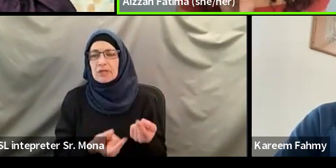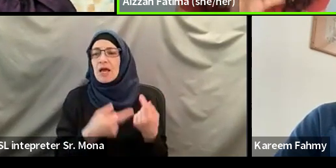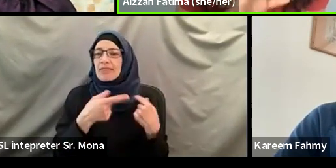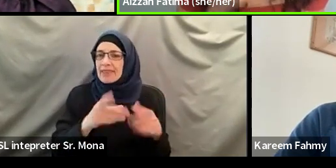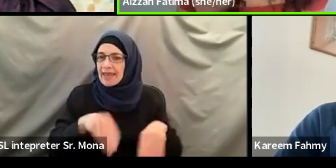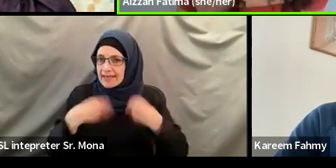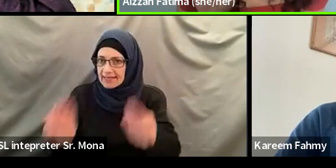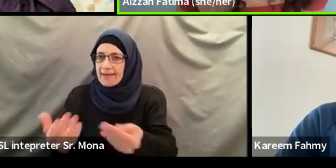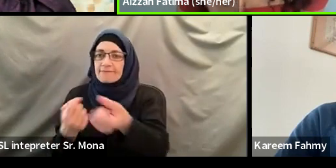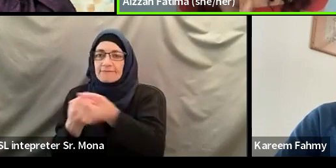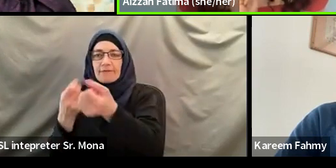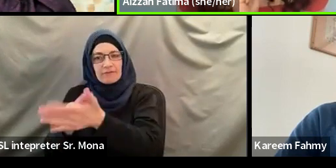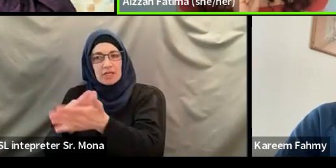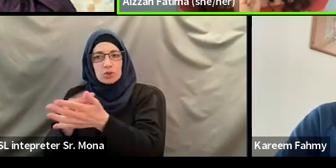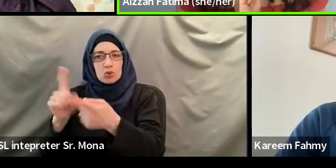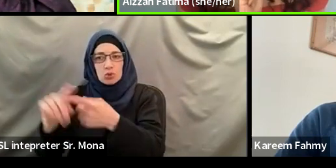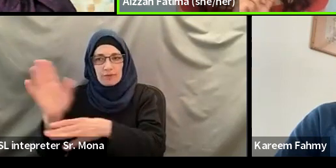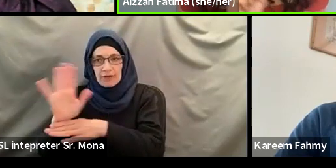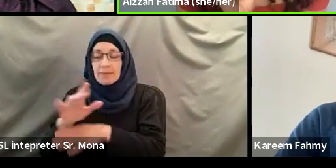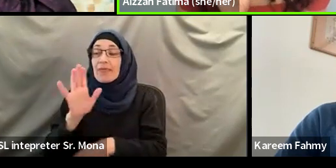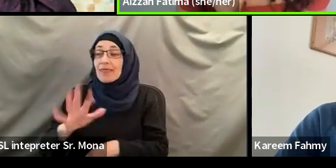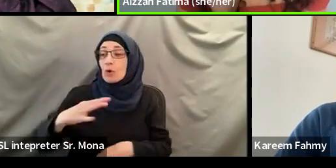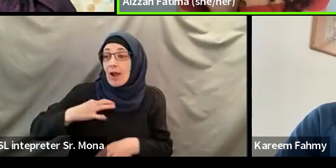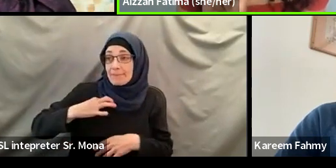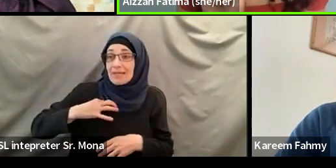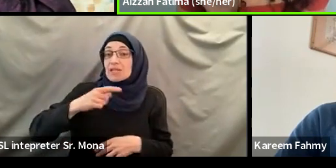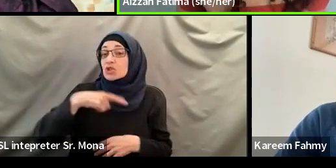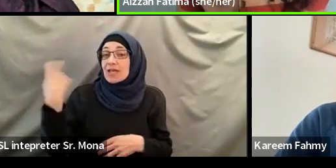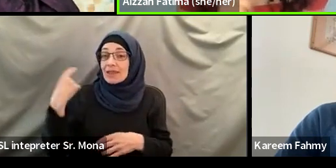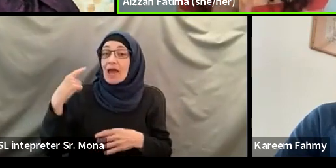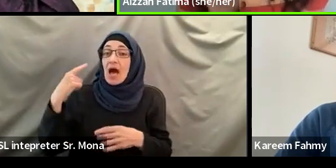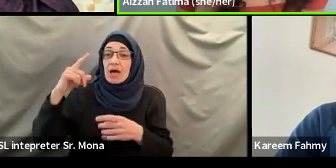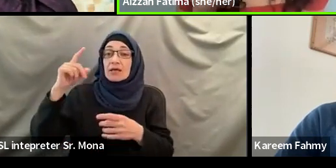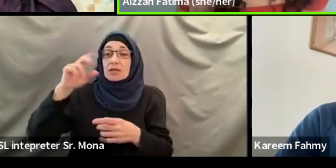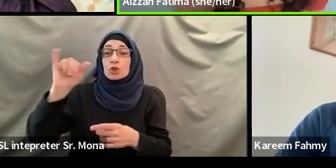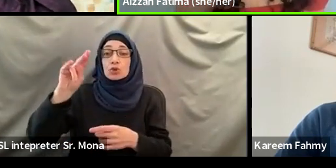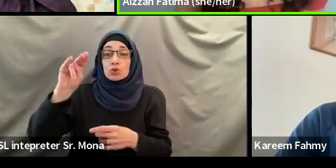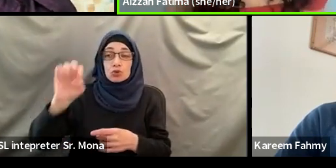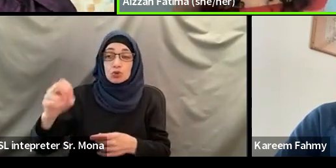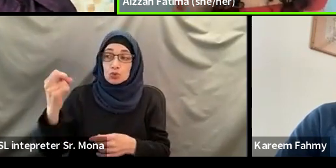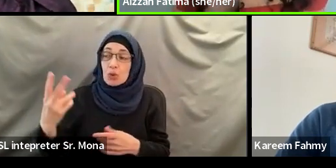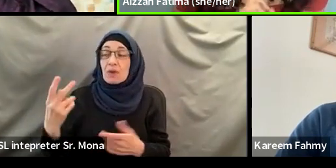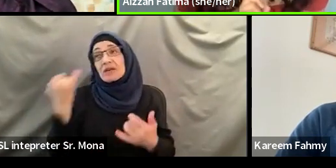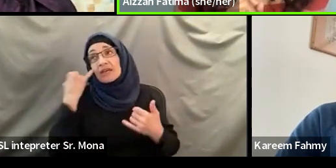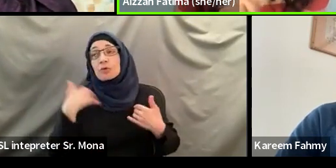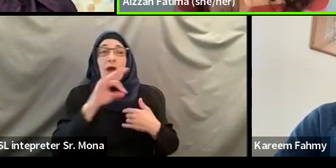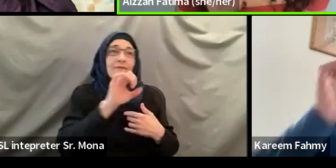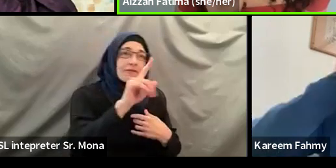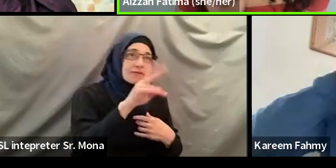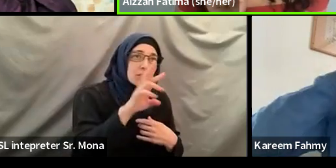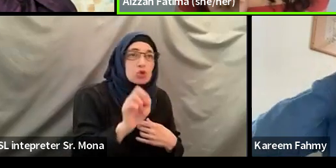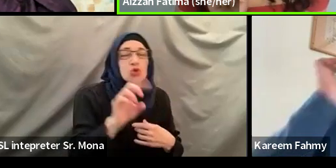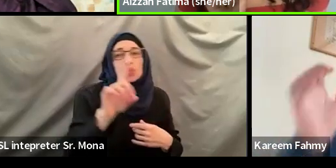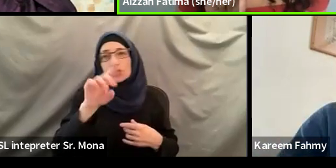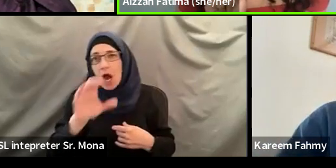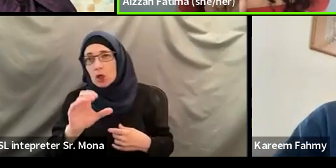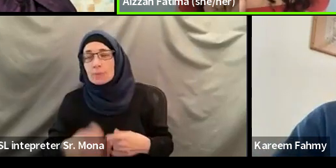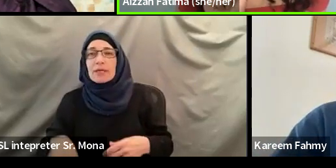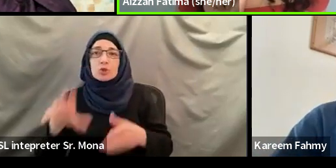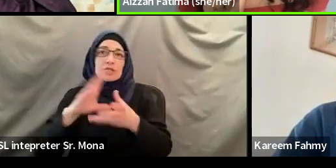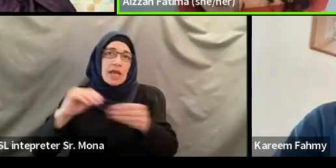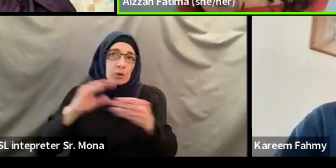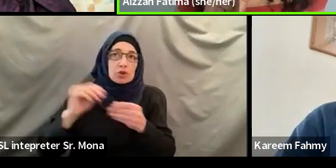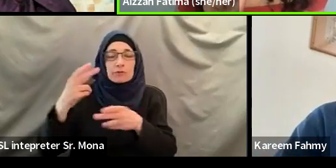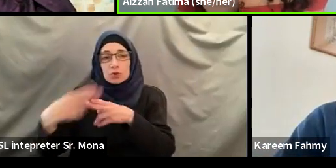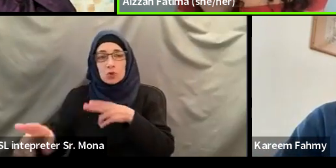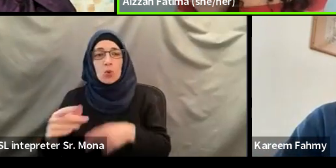application deadline is open right now until June 12th. So if you have a feature, a documentary, a narrative, short, there's also a specific